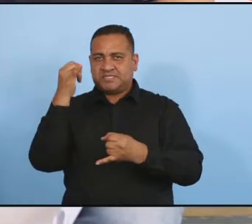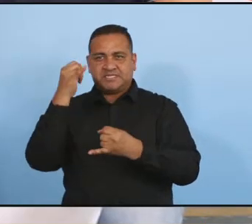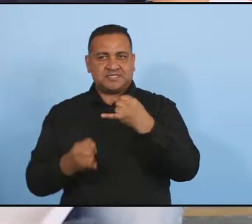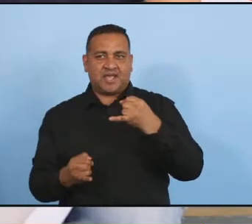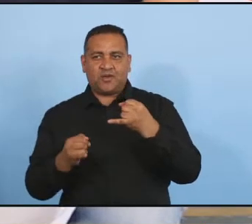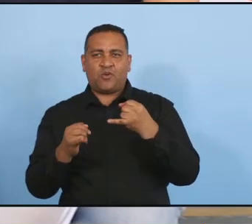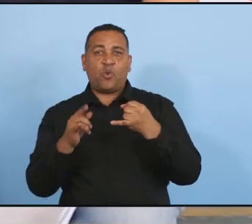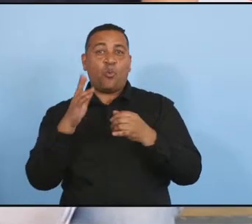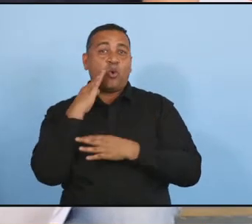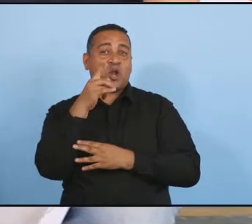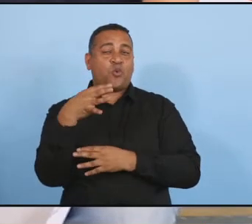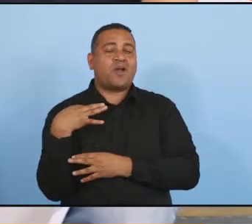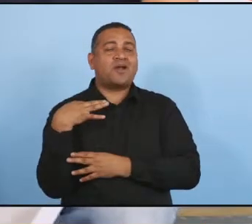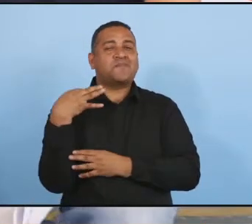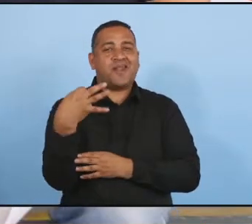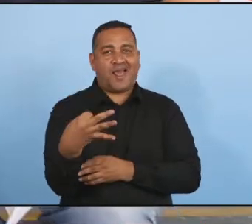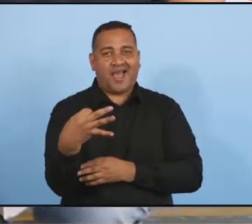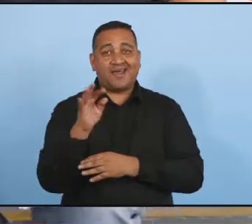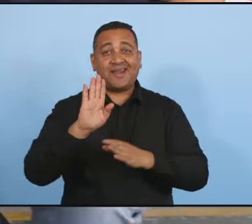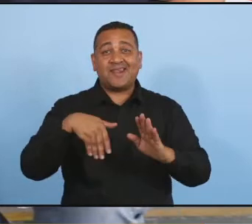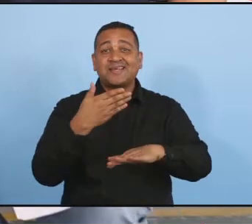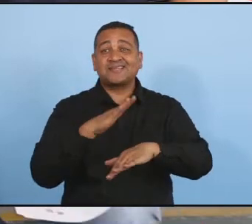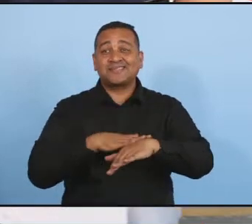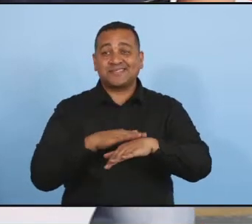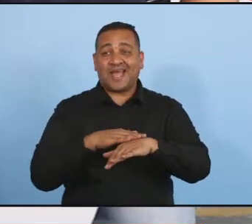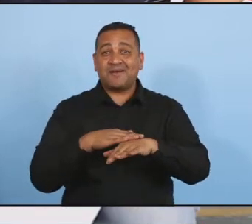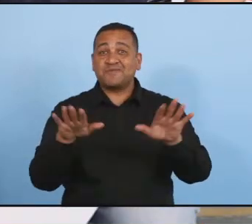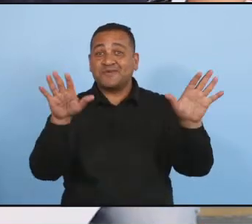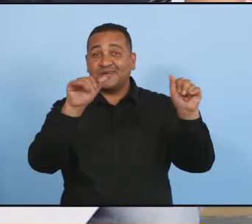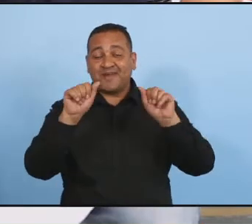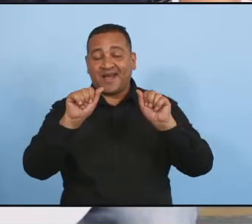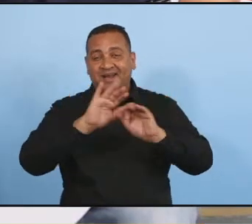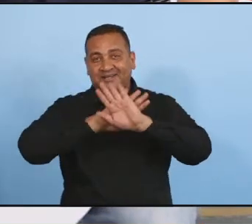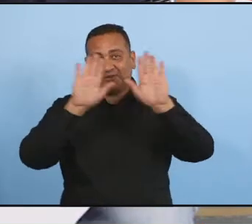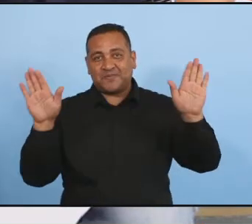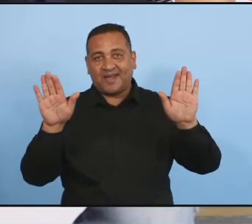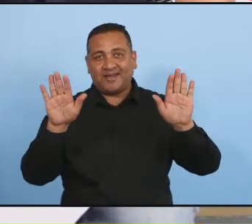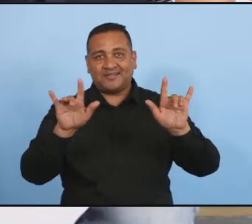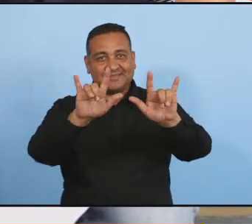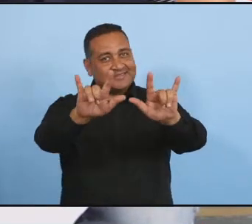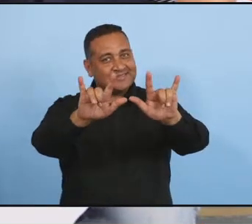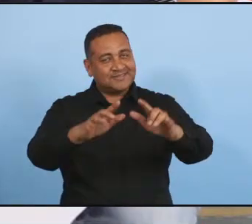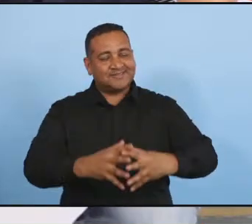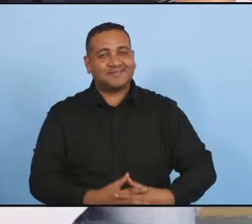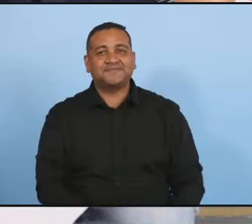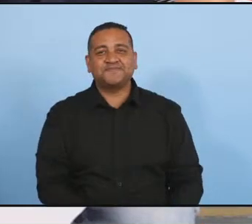at Northlink College. Until next time, cheers everybody. Look after yourselves and everybody around you. Bye. Bye.